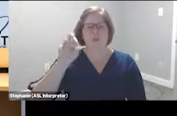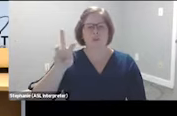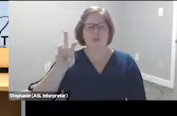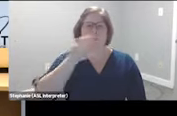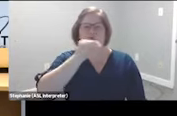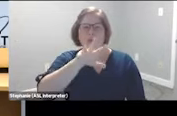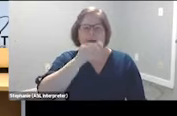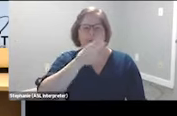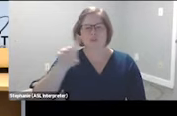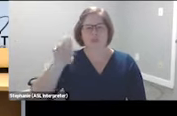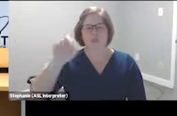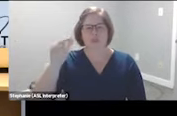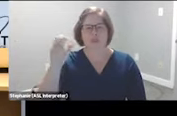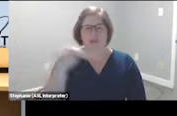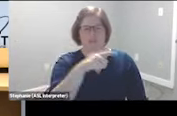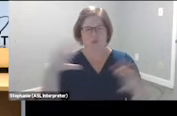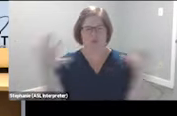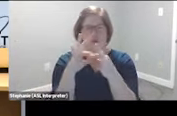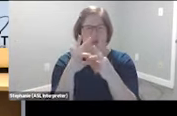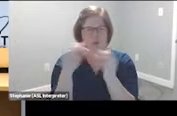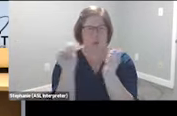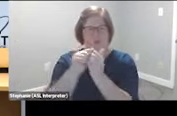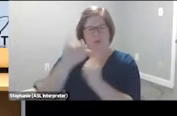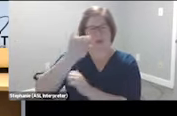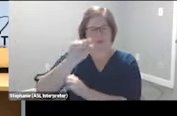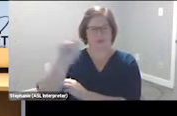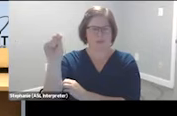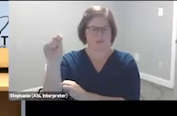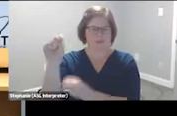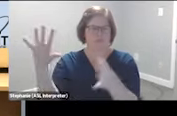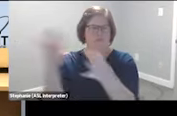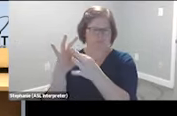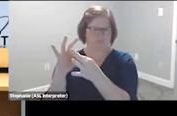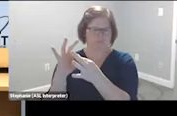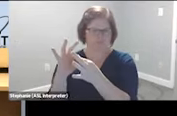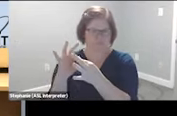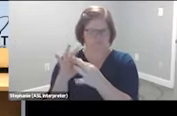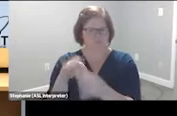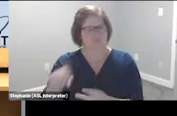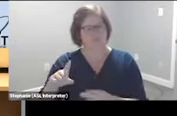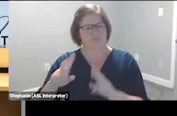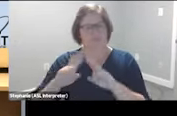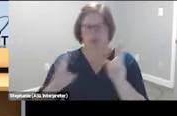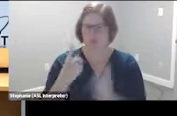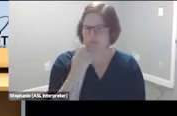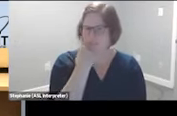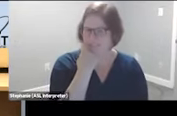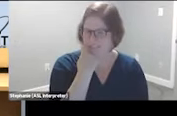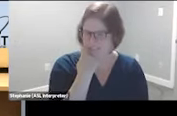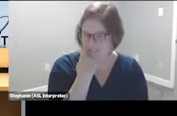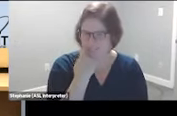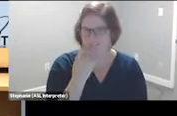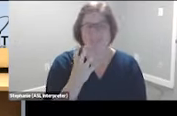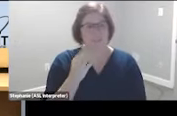docking with the International Space Station. So this is very, very recent, as I'm sure you know, and it shows the Crew Dragon